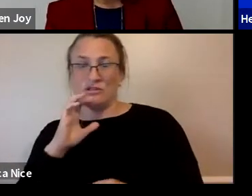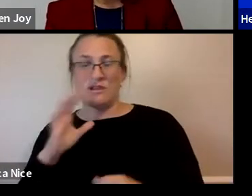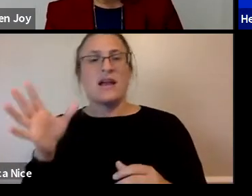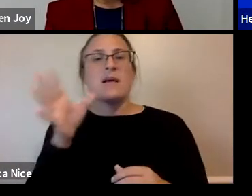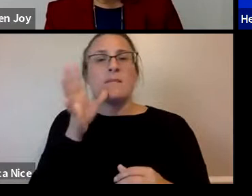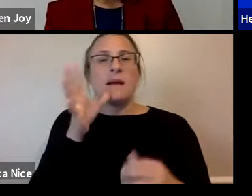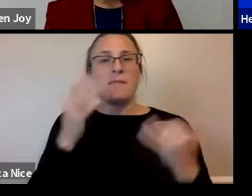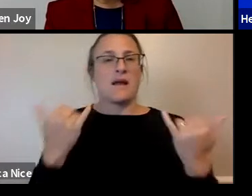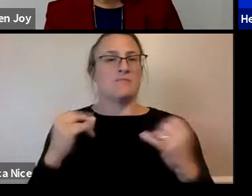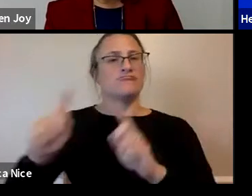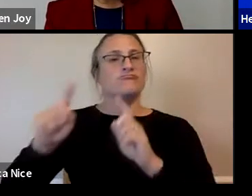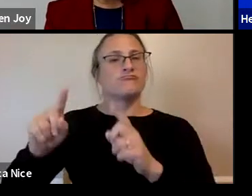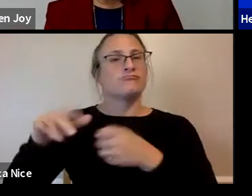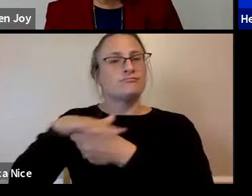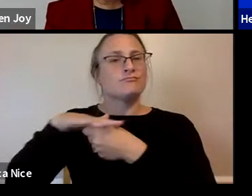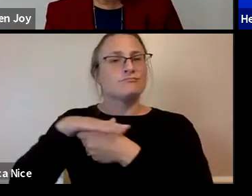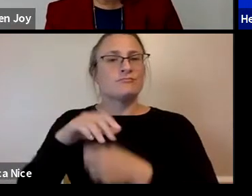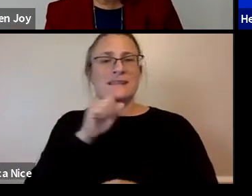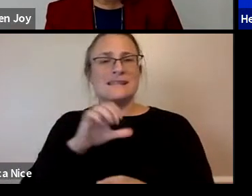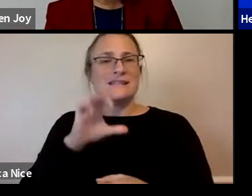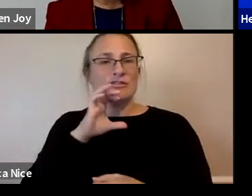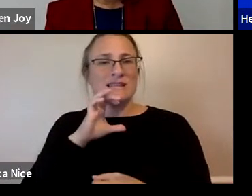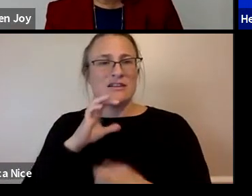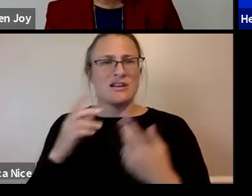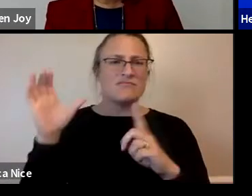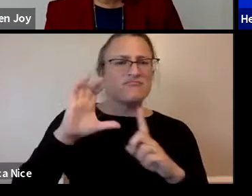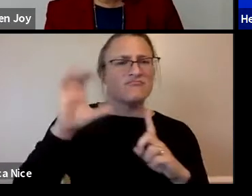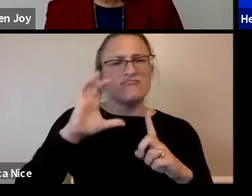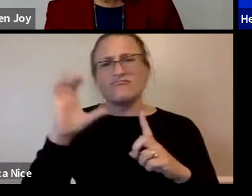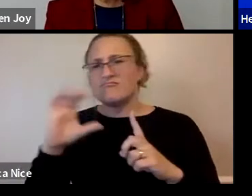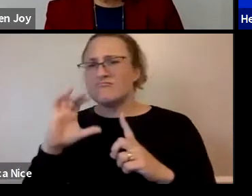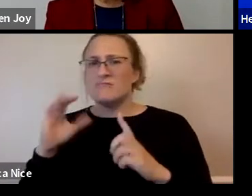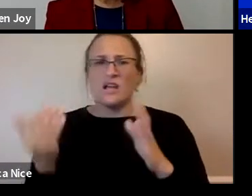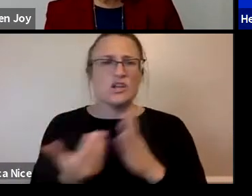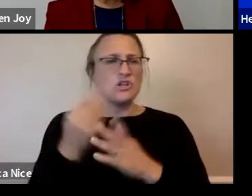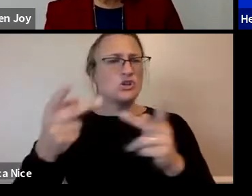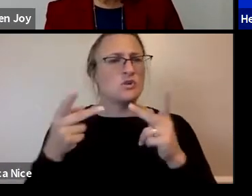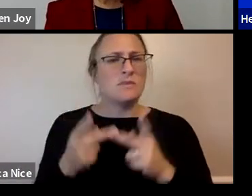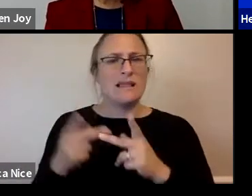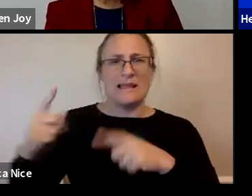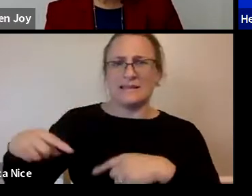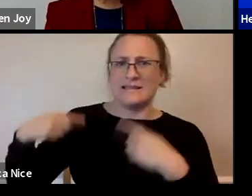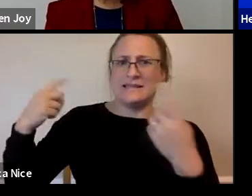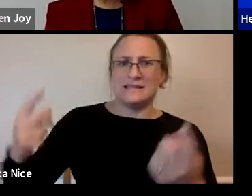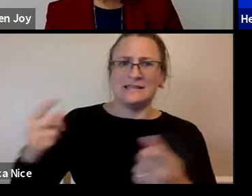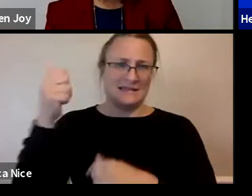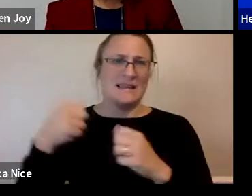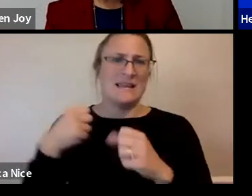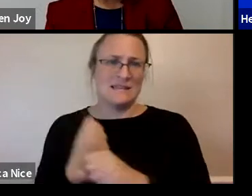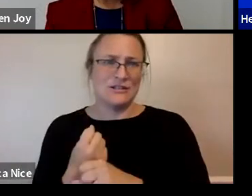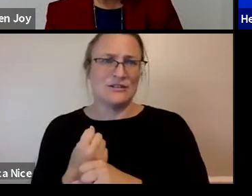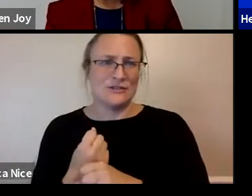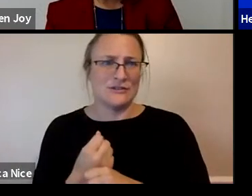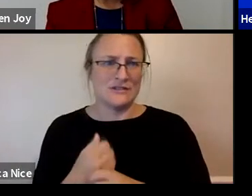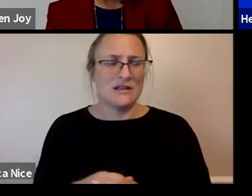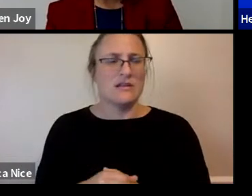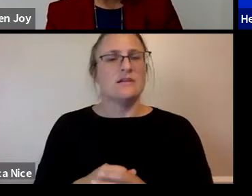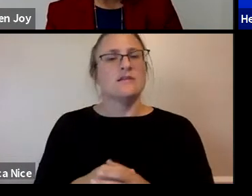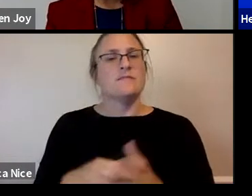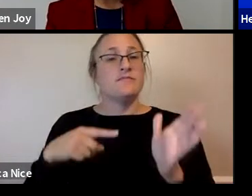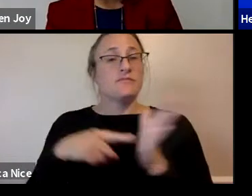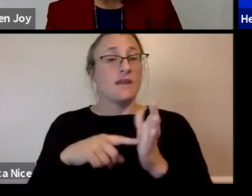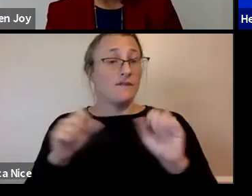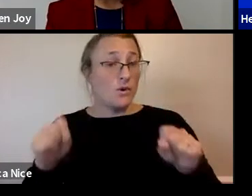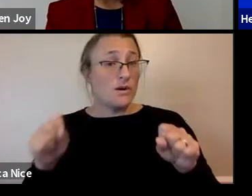senior center, and they have been trying to find a new space to accommodate the seniors in the community for over a decade. Affordable